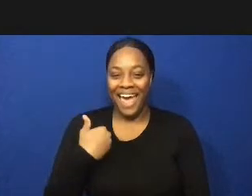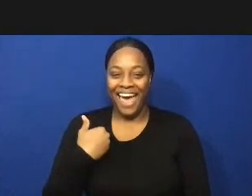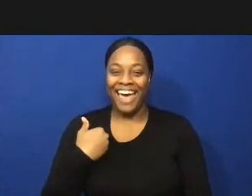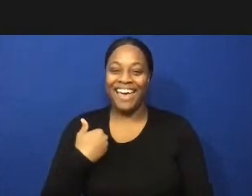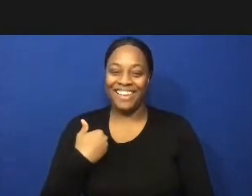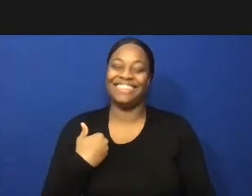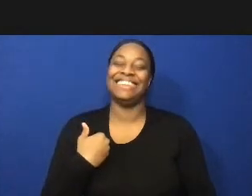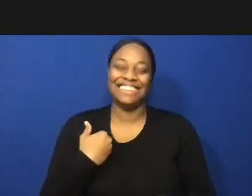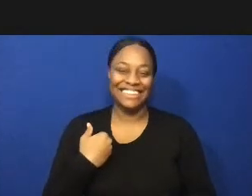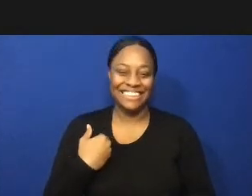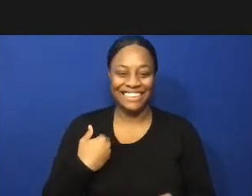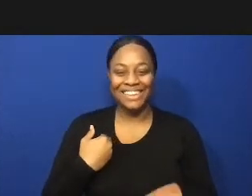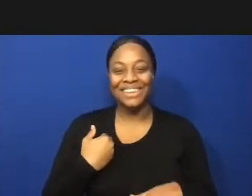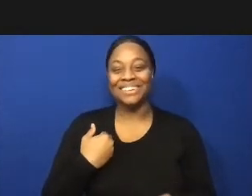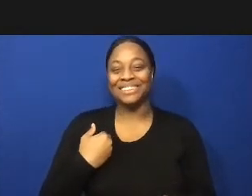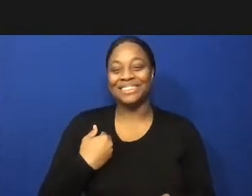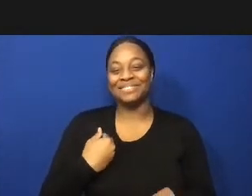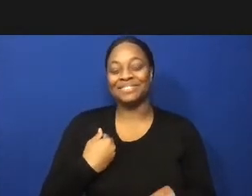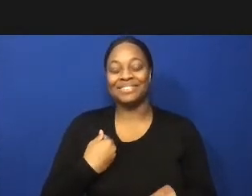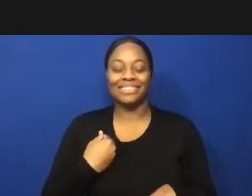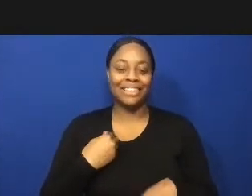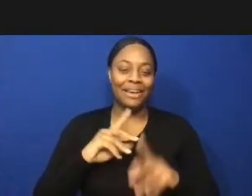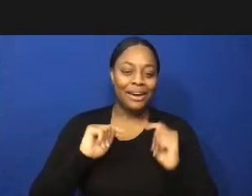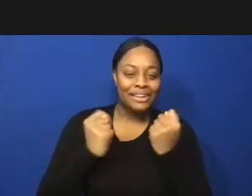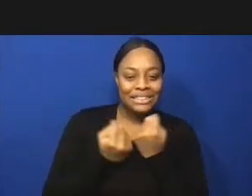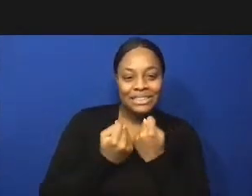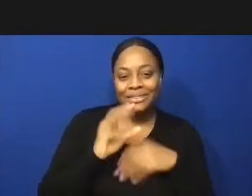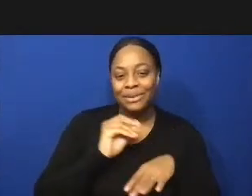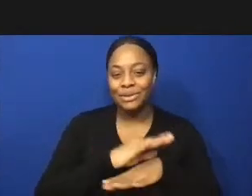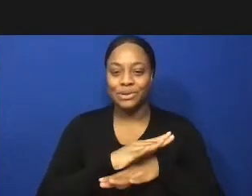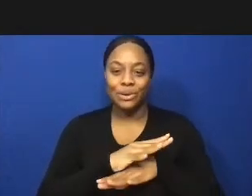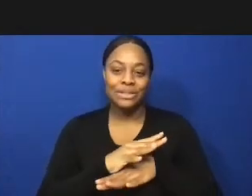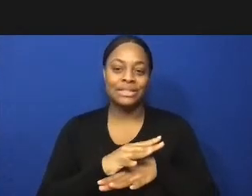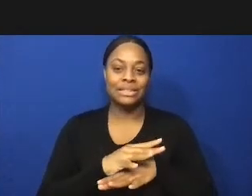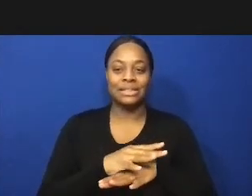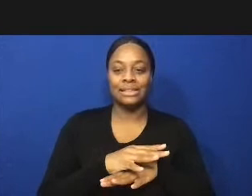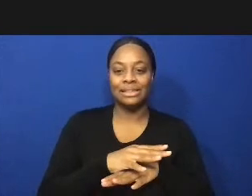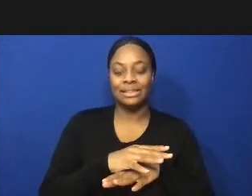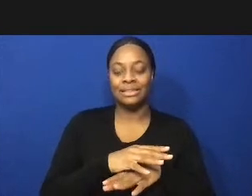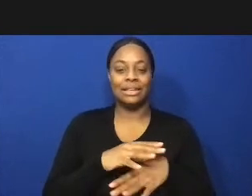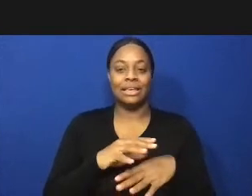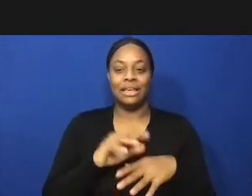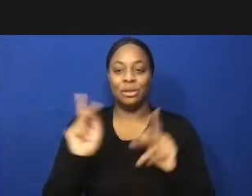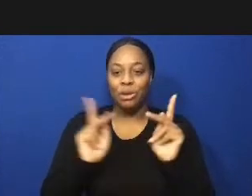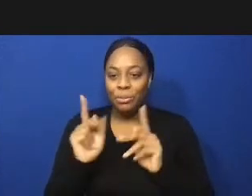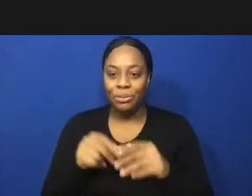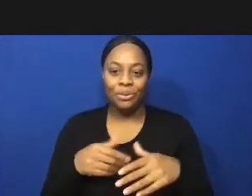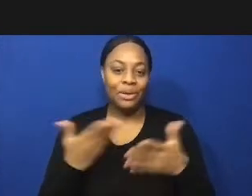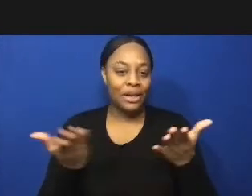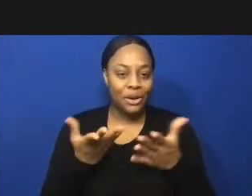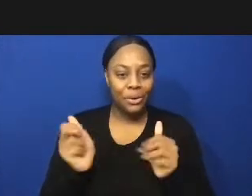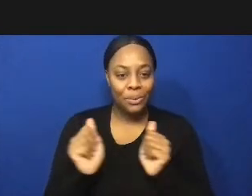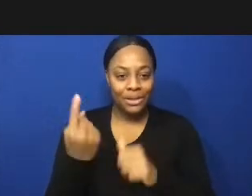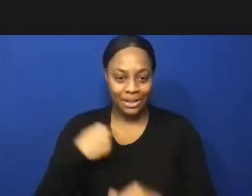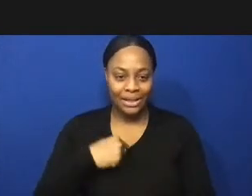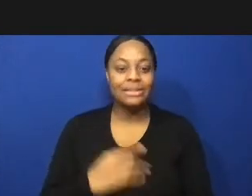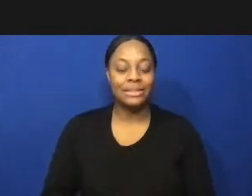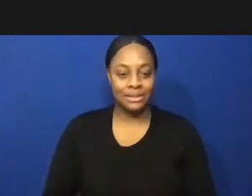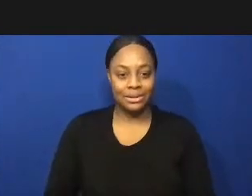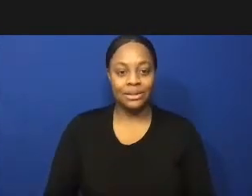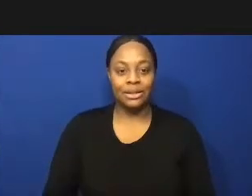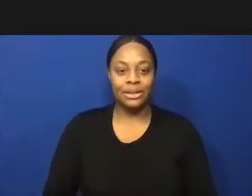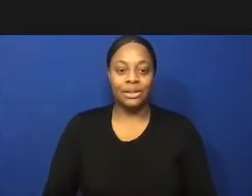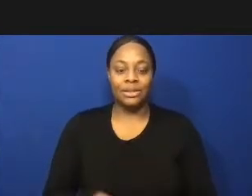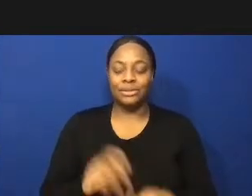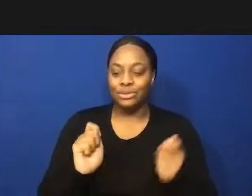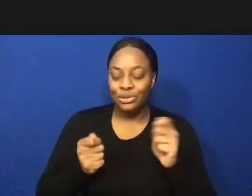rest. We have our consultants and Kojo Roni and Everett Saunders that did our drums and theme